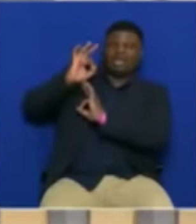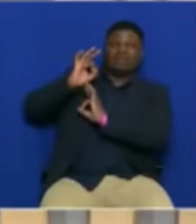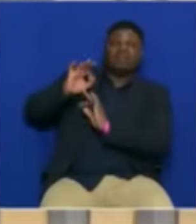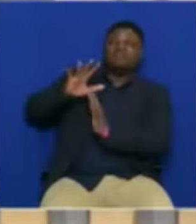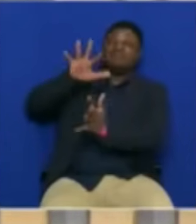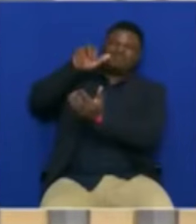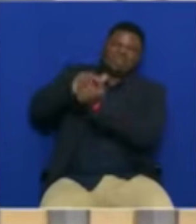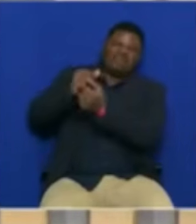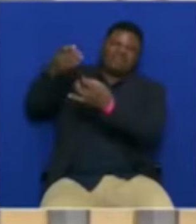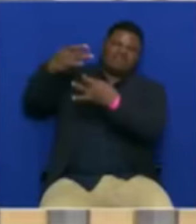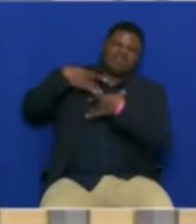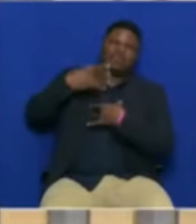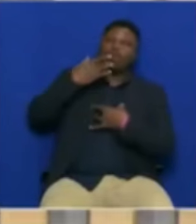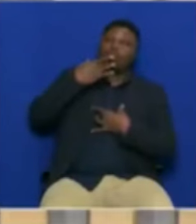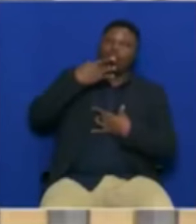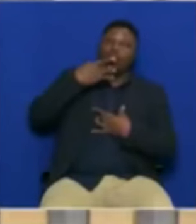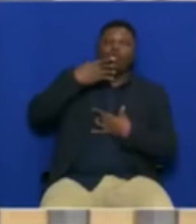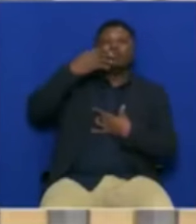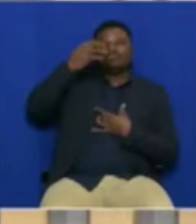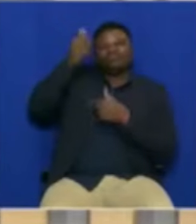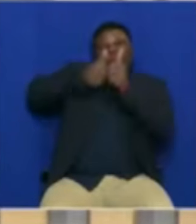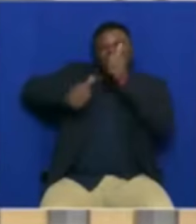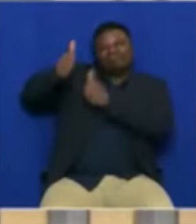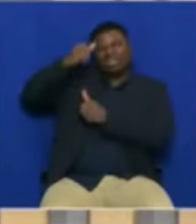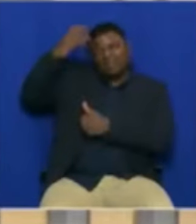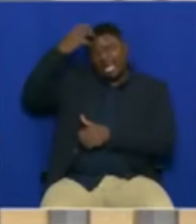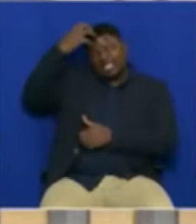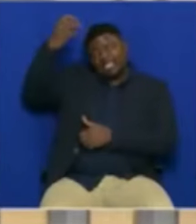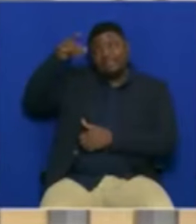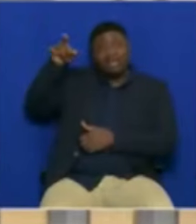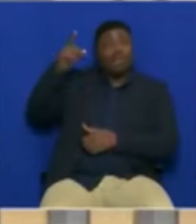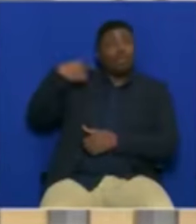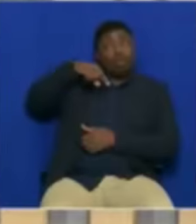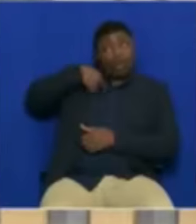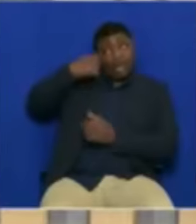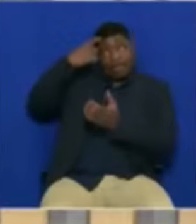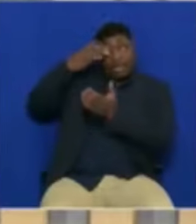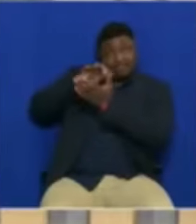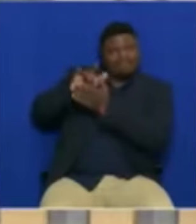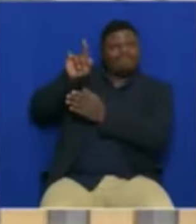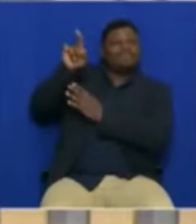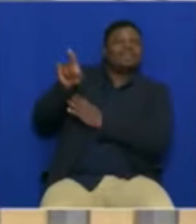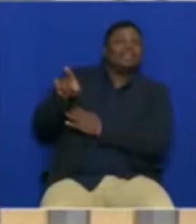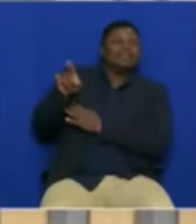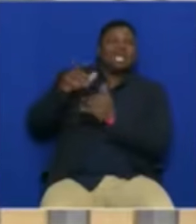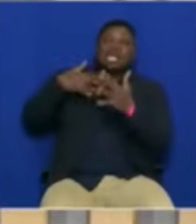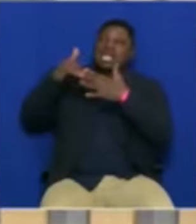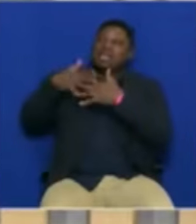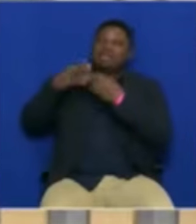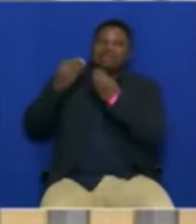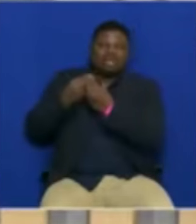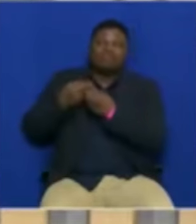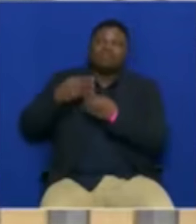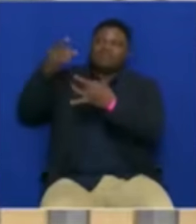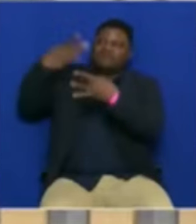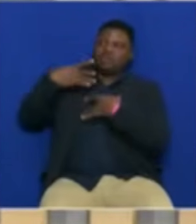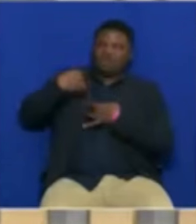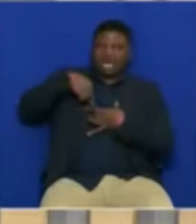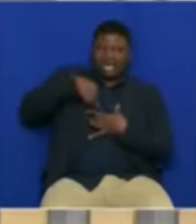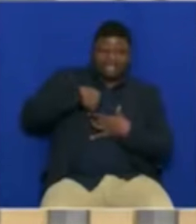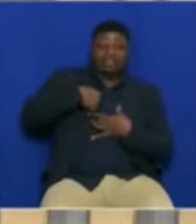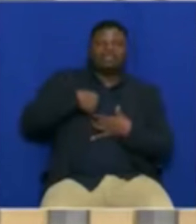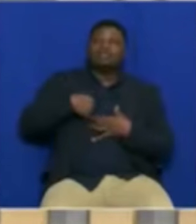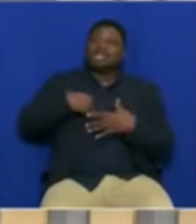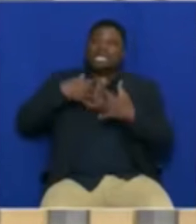is that scenario there, and at all given times, it's an allegation. So we go out, we investigate, and